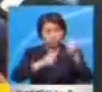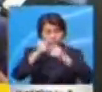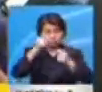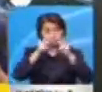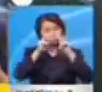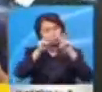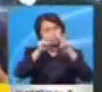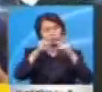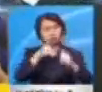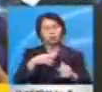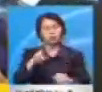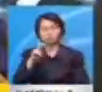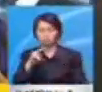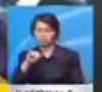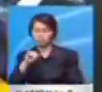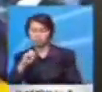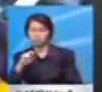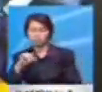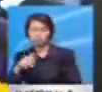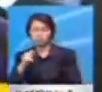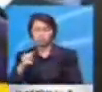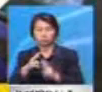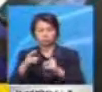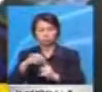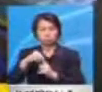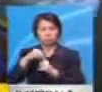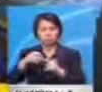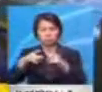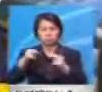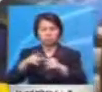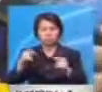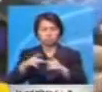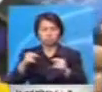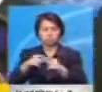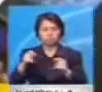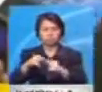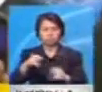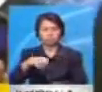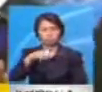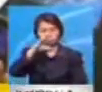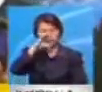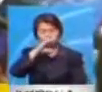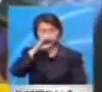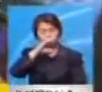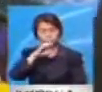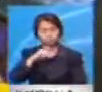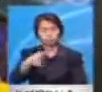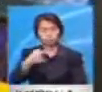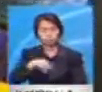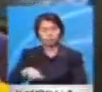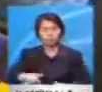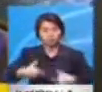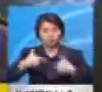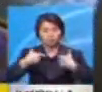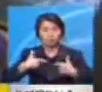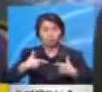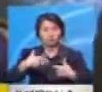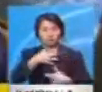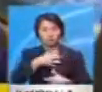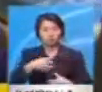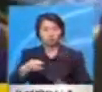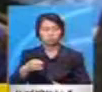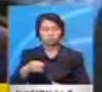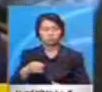then we have our Ninjago Which is a very unique Japanese Boku style of a Puppet show Which is a live show with